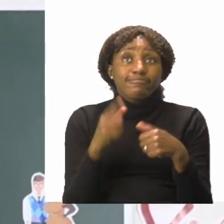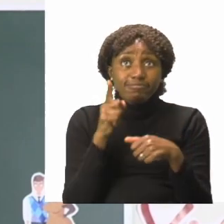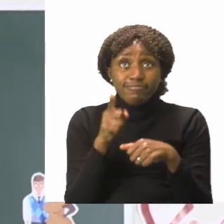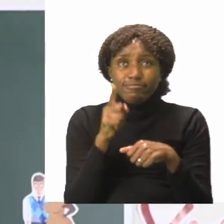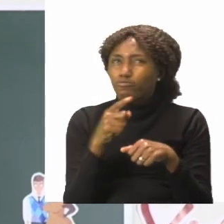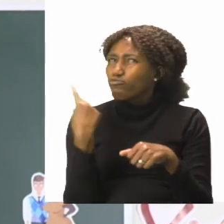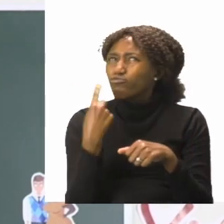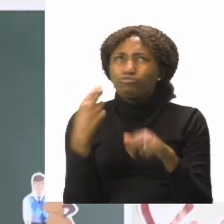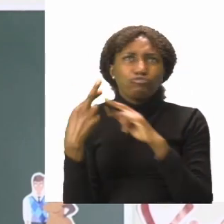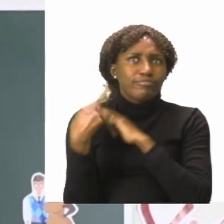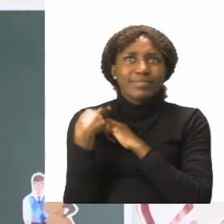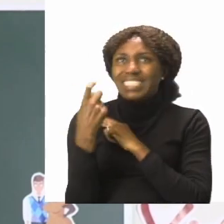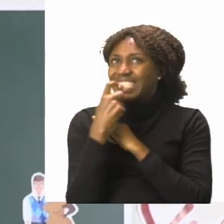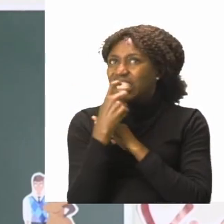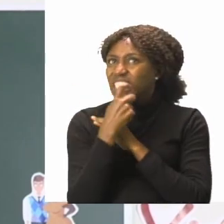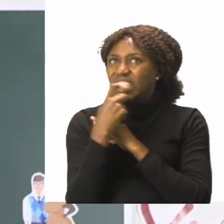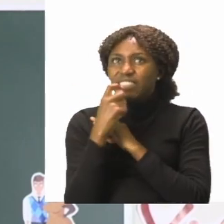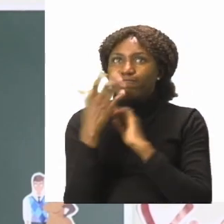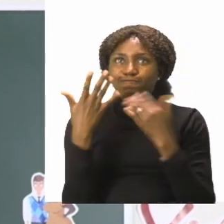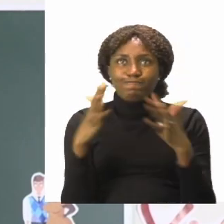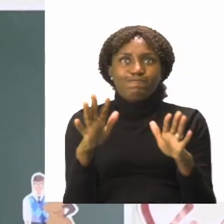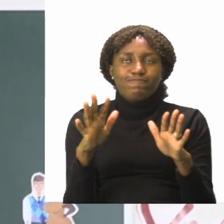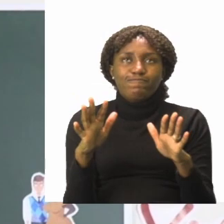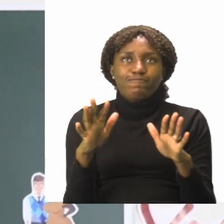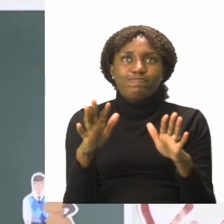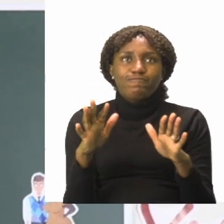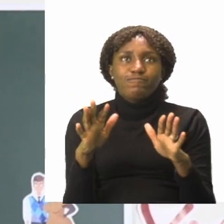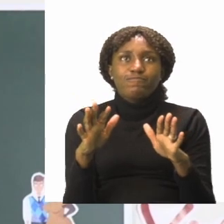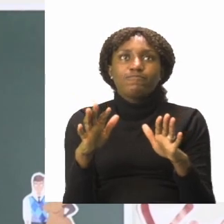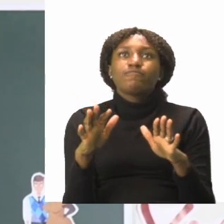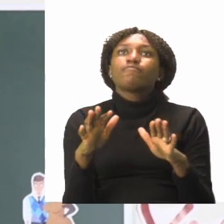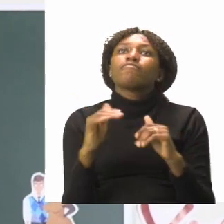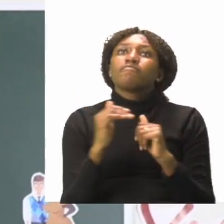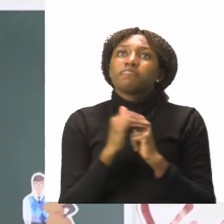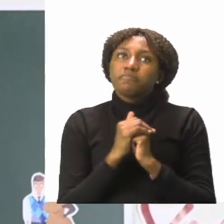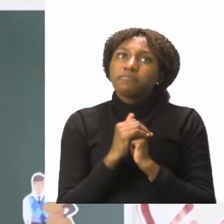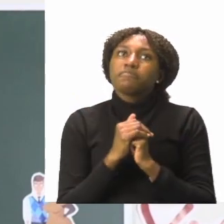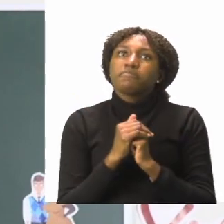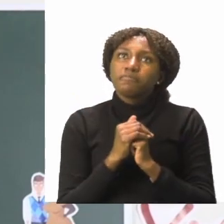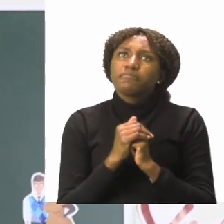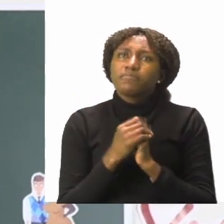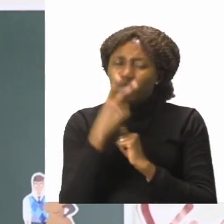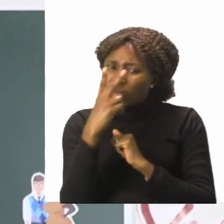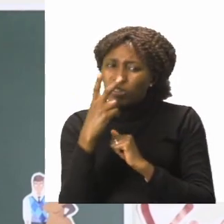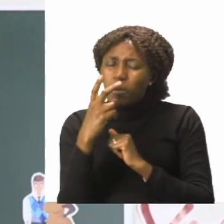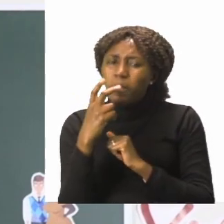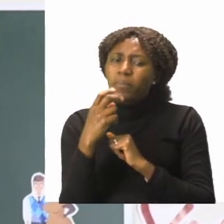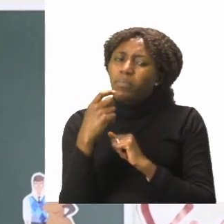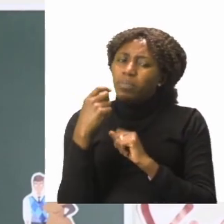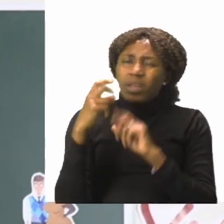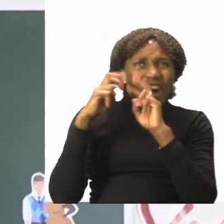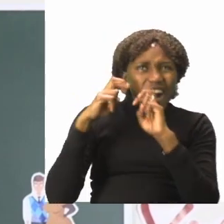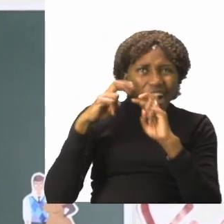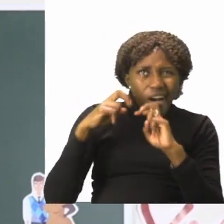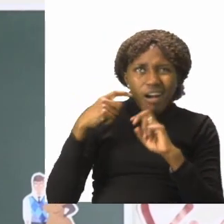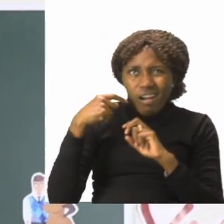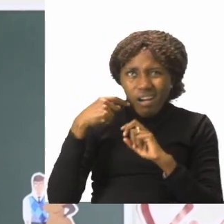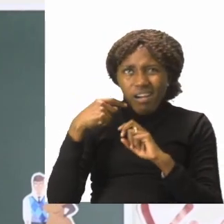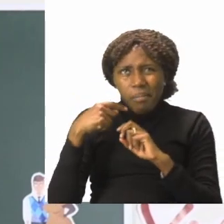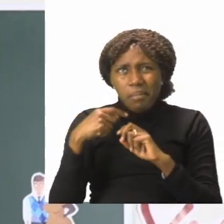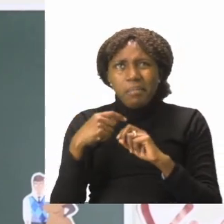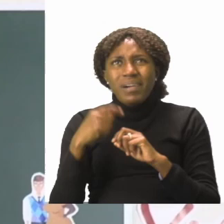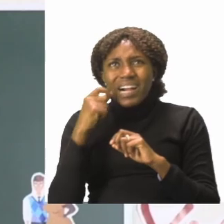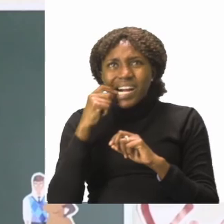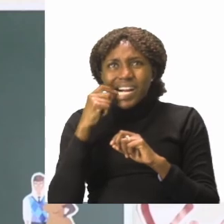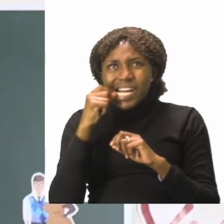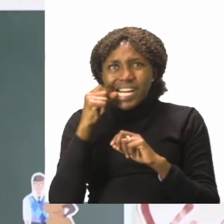our teeth, and they're the ones that help us make sure that our teeth stay strong all the